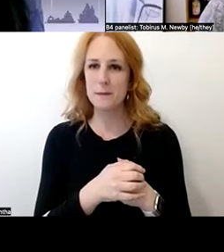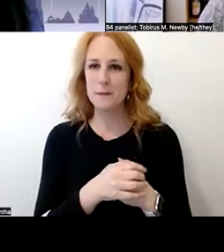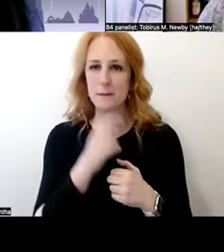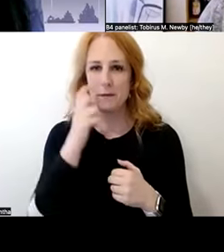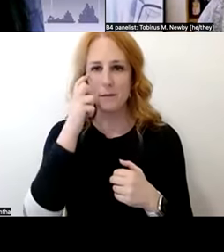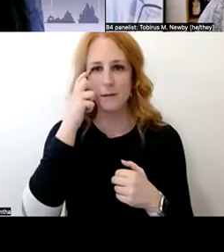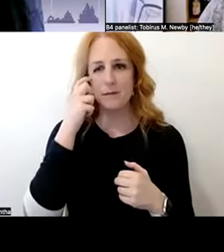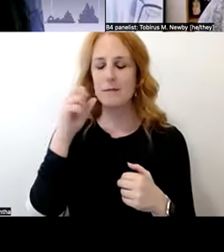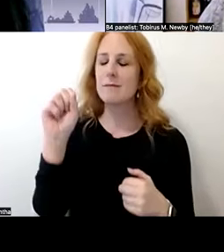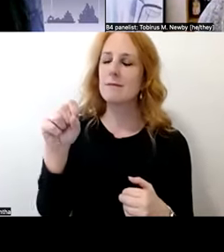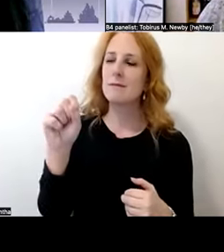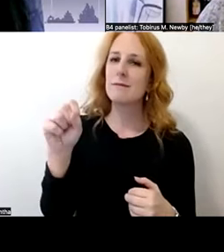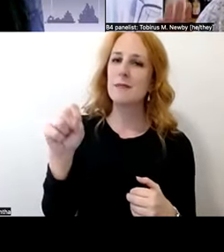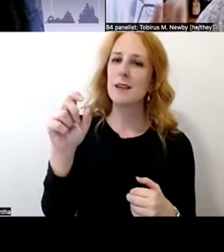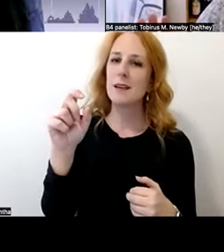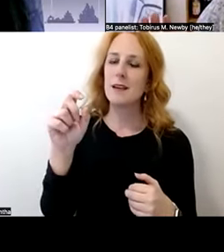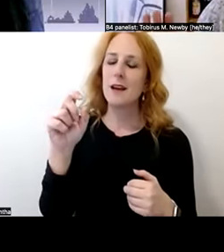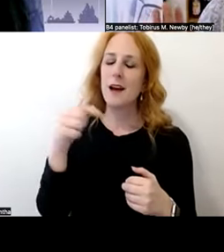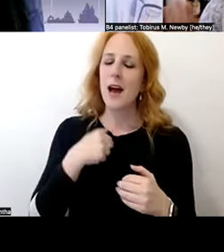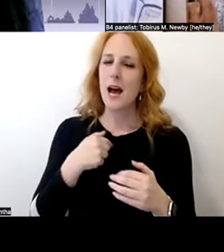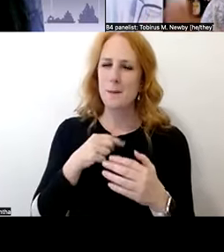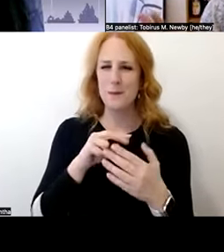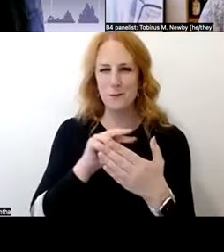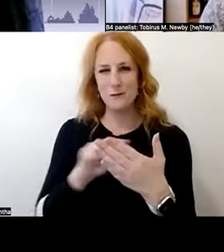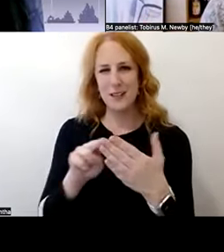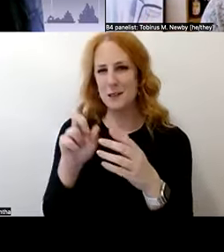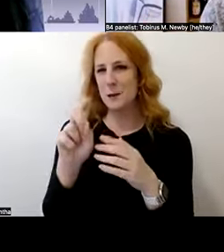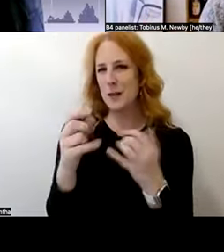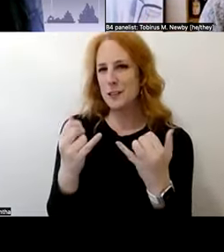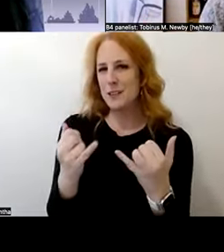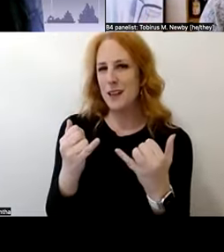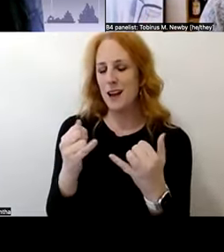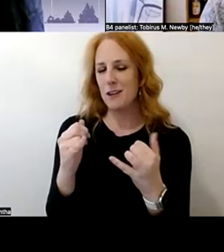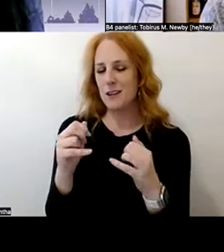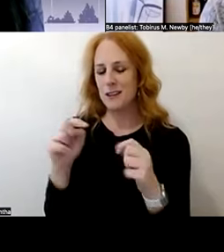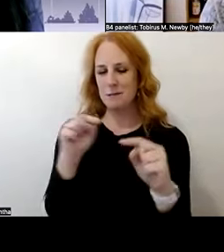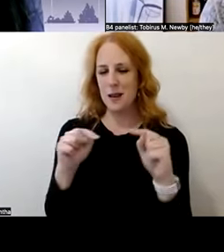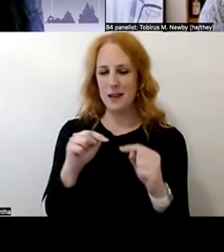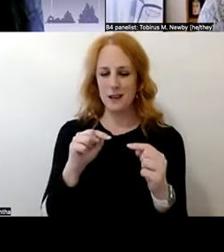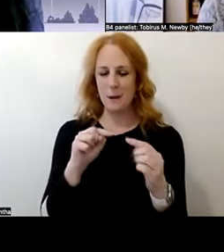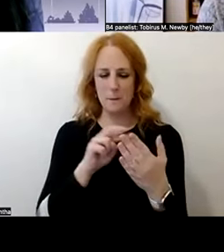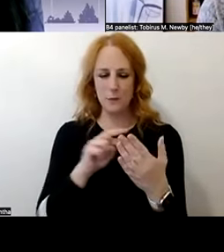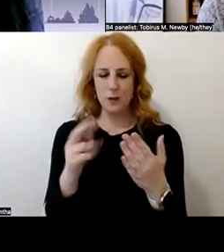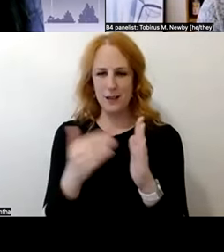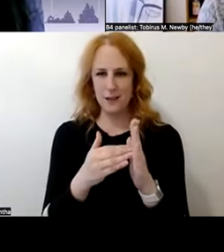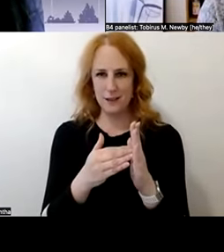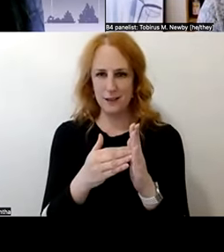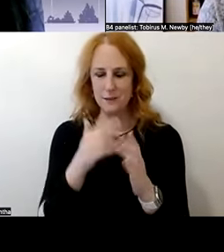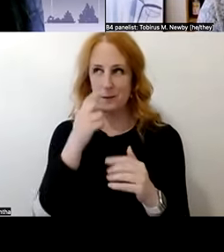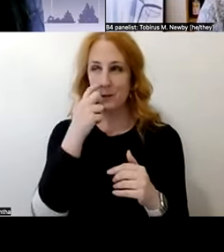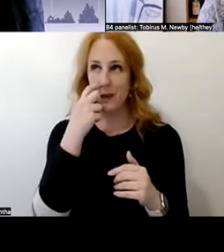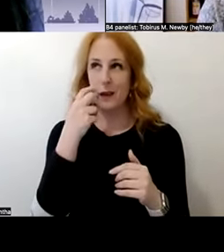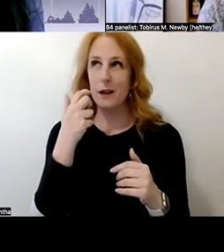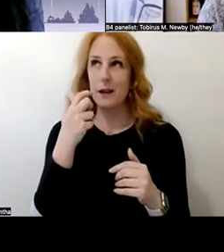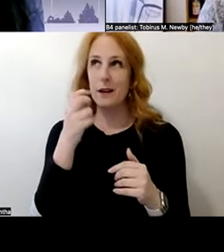Yeah, so I'm reading this question starting from the end to the beginning to kind of help ground me, because